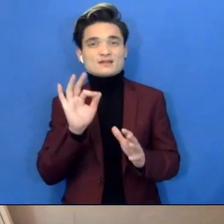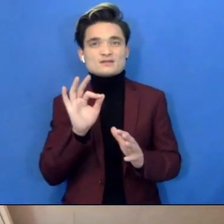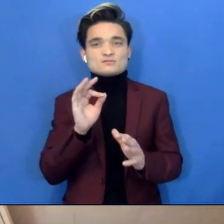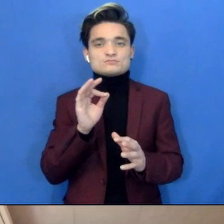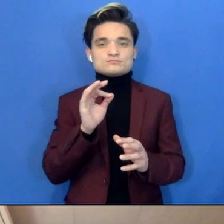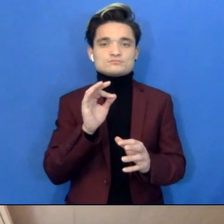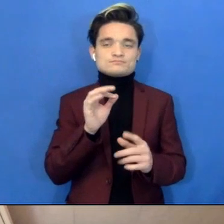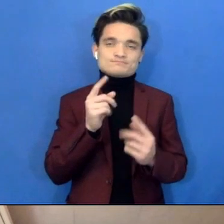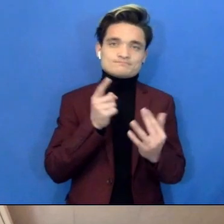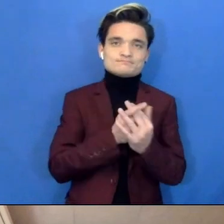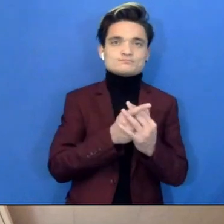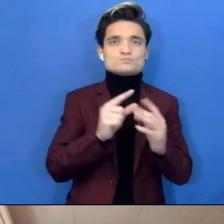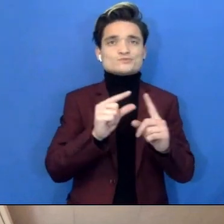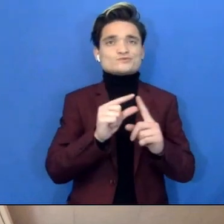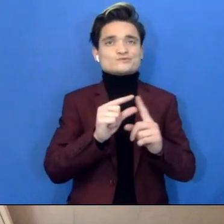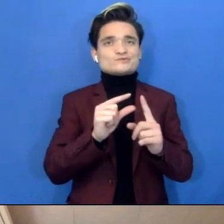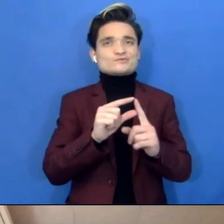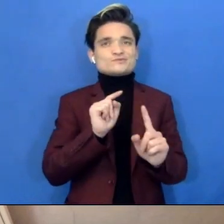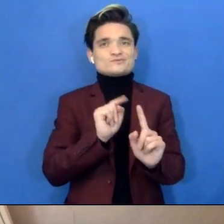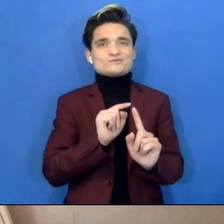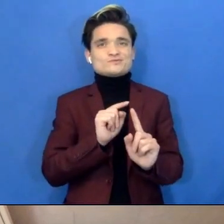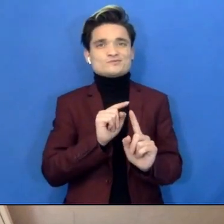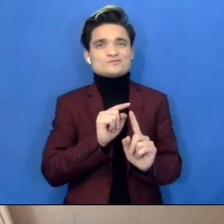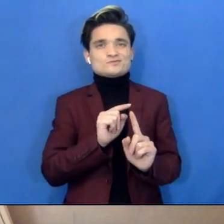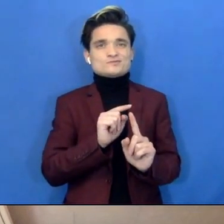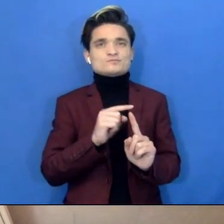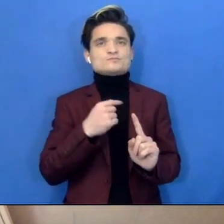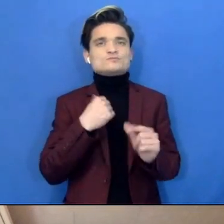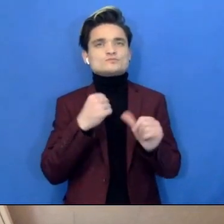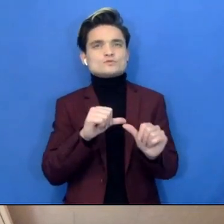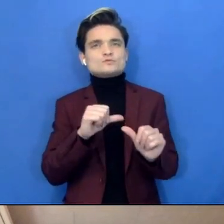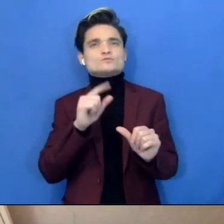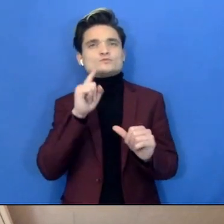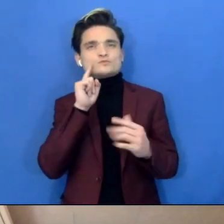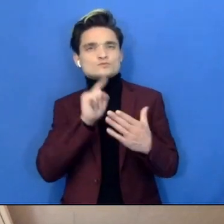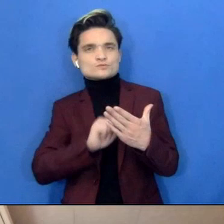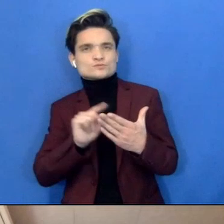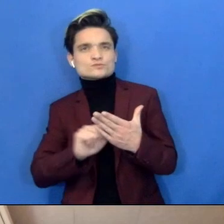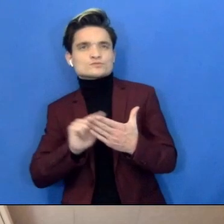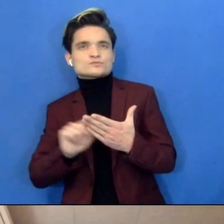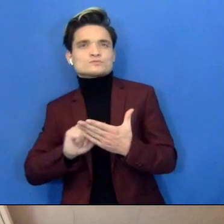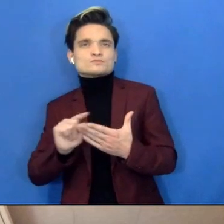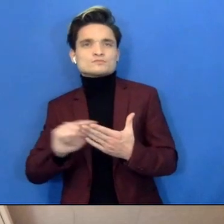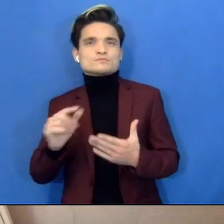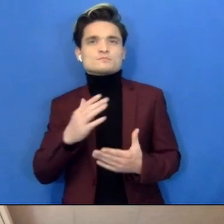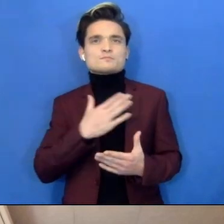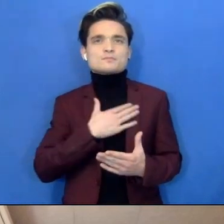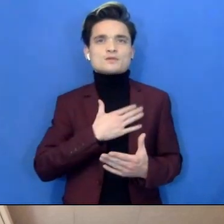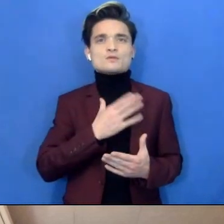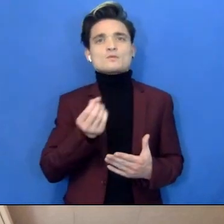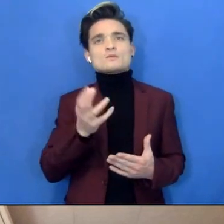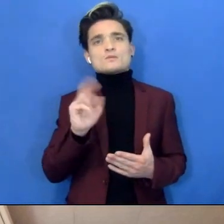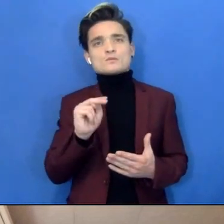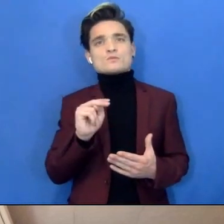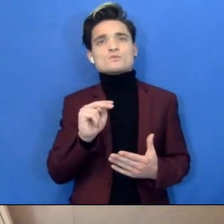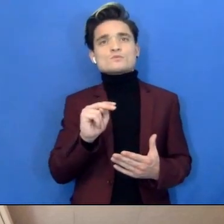So I started investigating or like doing a research with my own way of improvising and